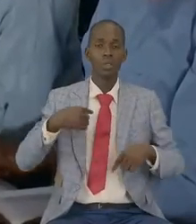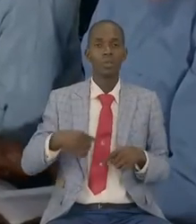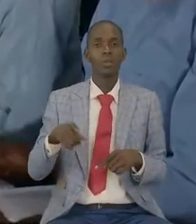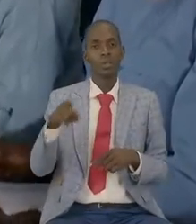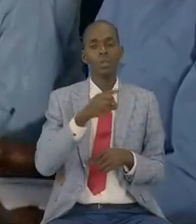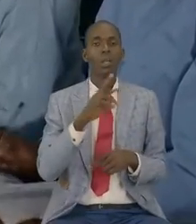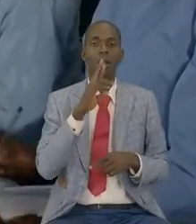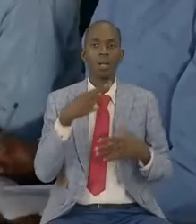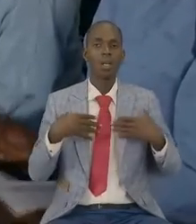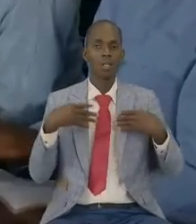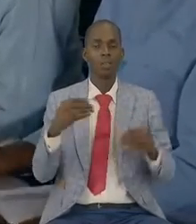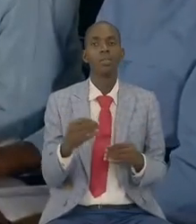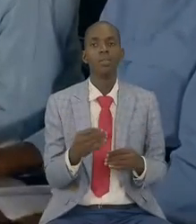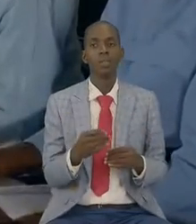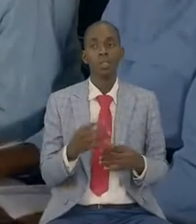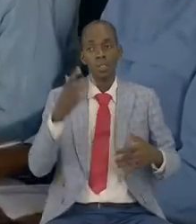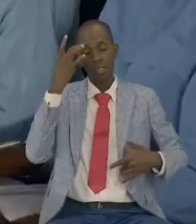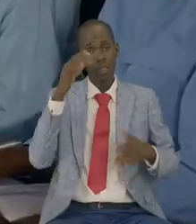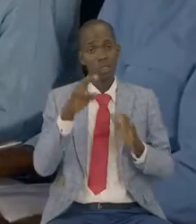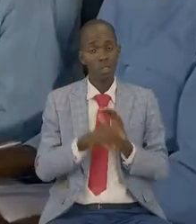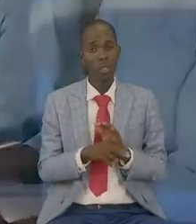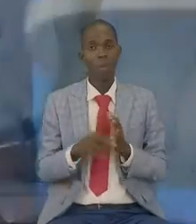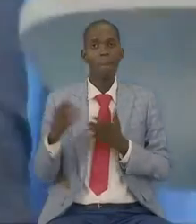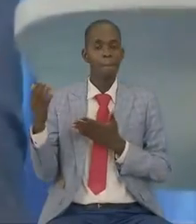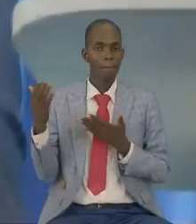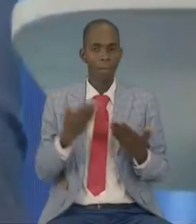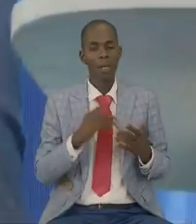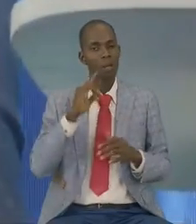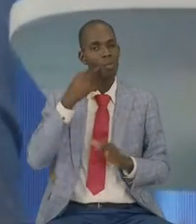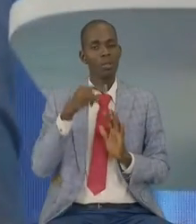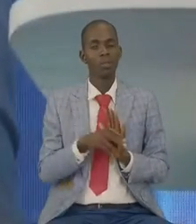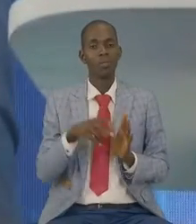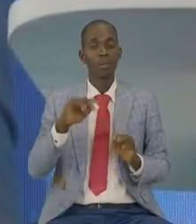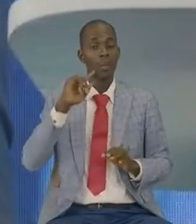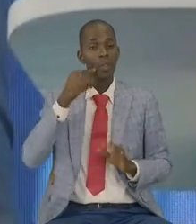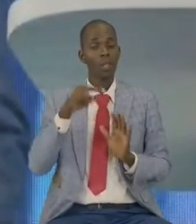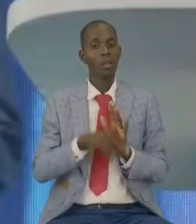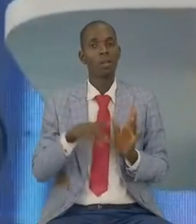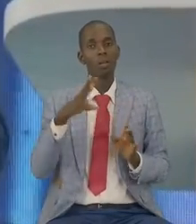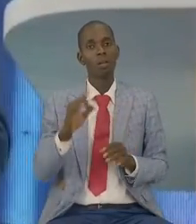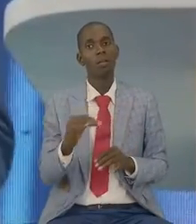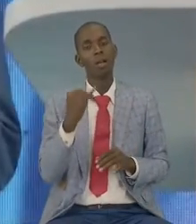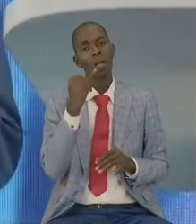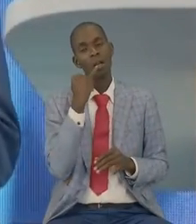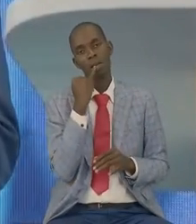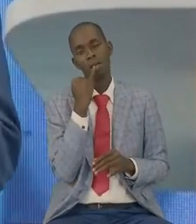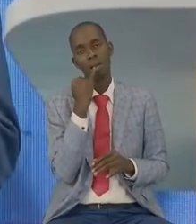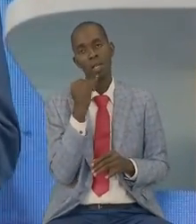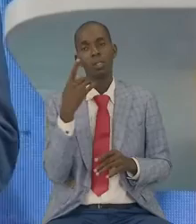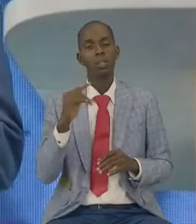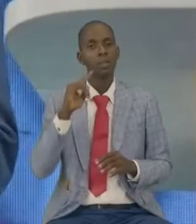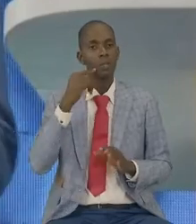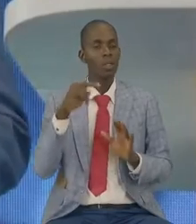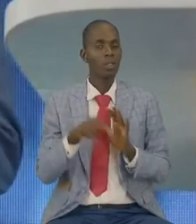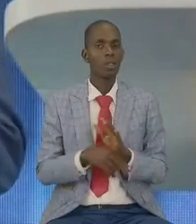Sickness brings bitterness. The bitterness of regret. The bitterness of, is this I'm